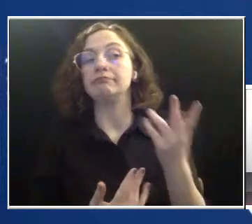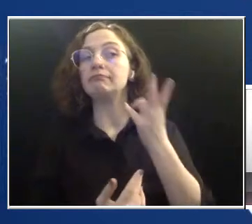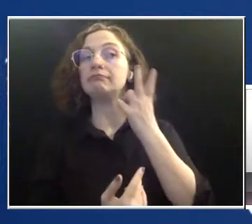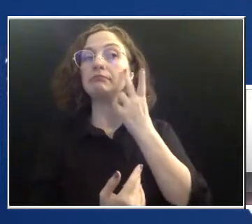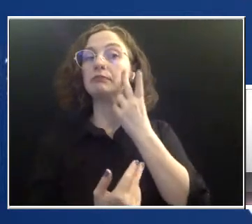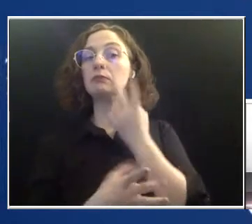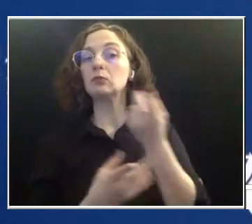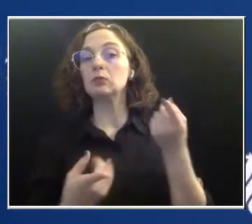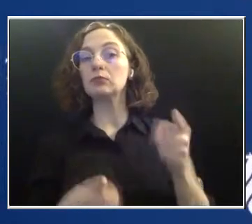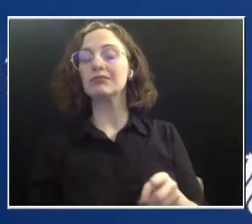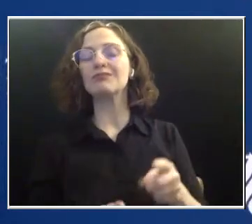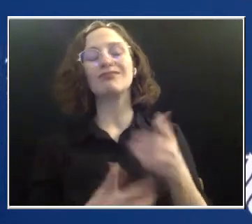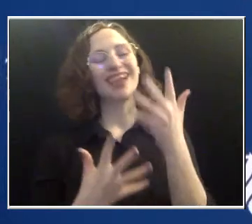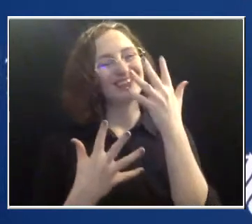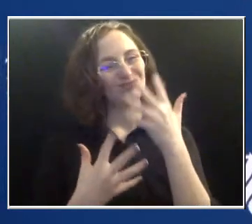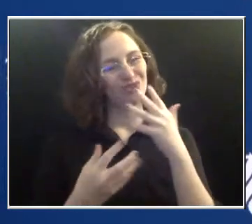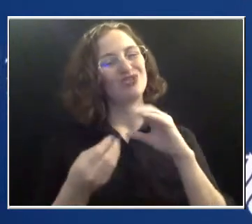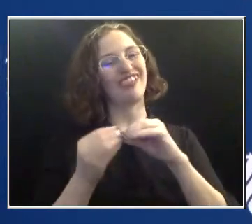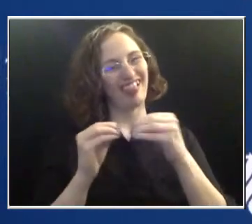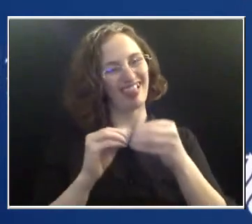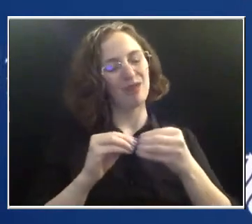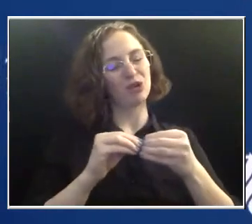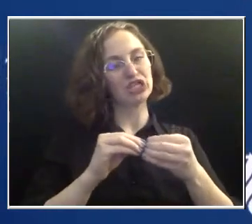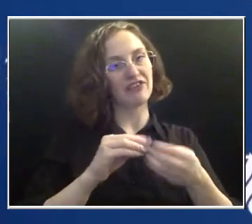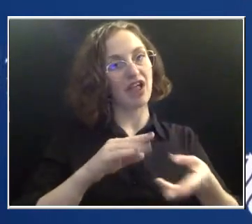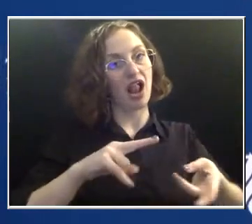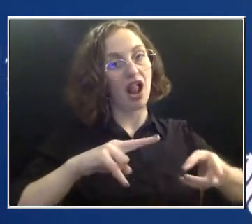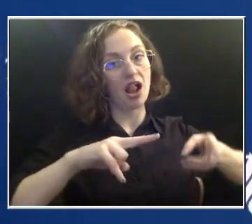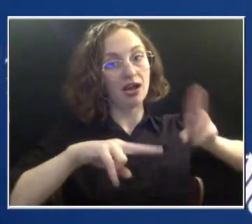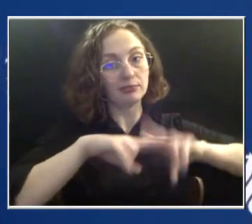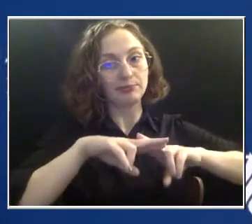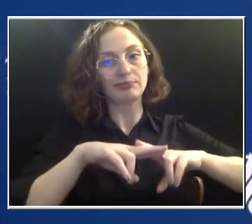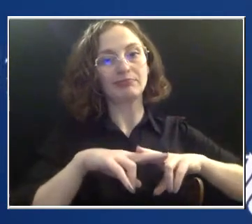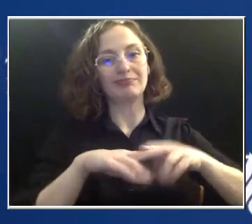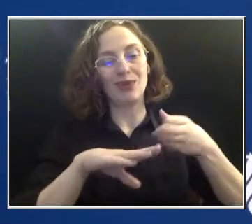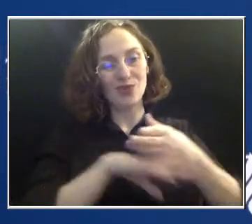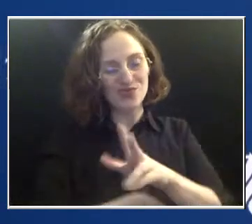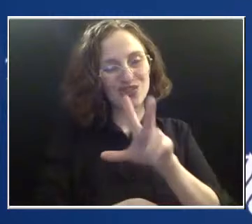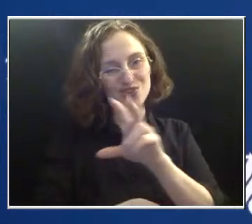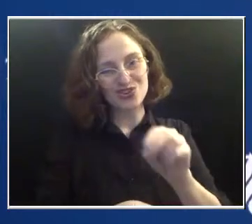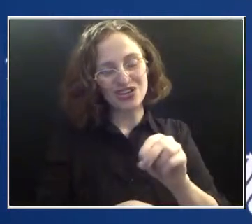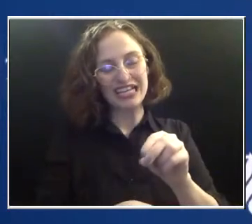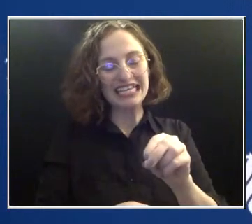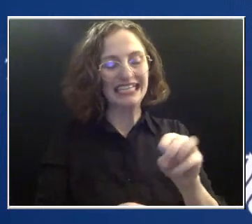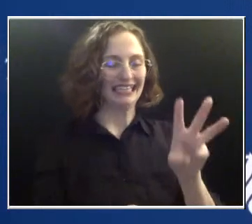numbers again have popped up over 30, 6 in the ICU. So there is